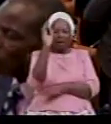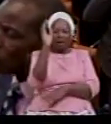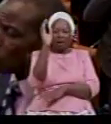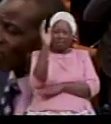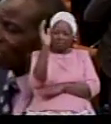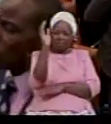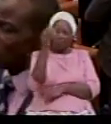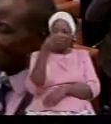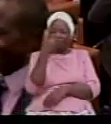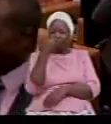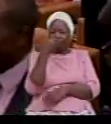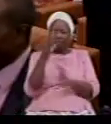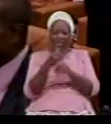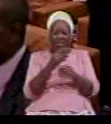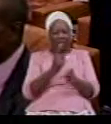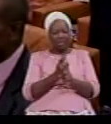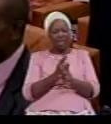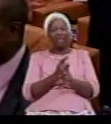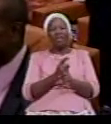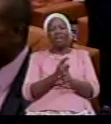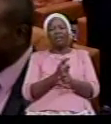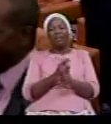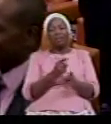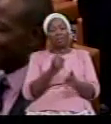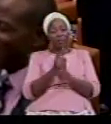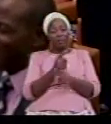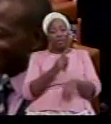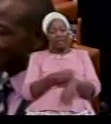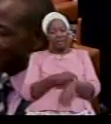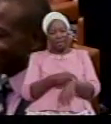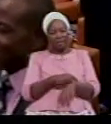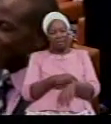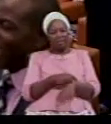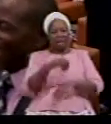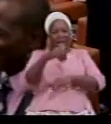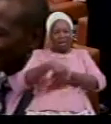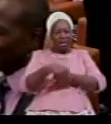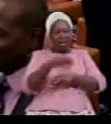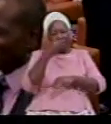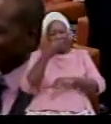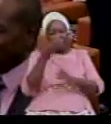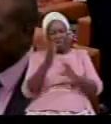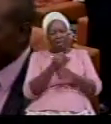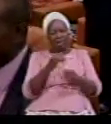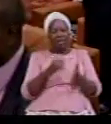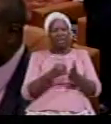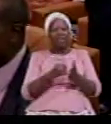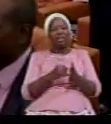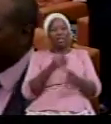Make it varied with the varied needs of your body.